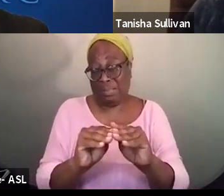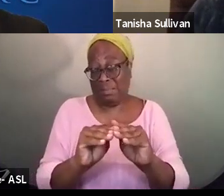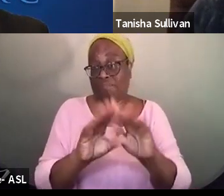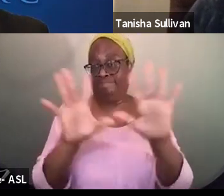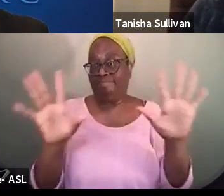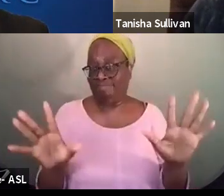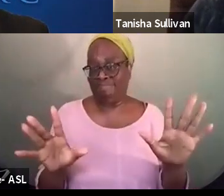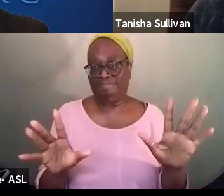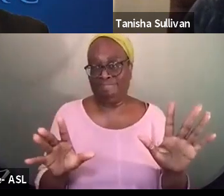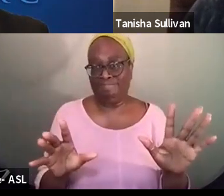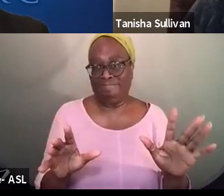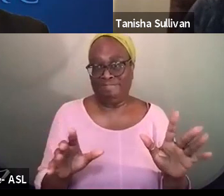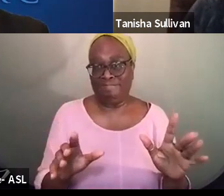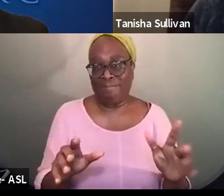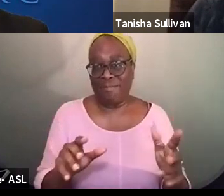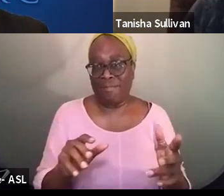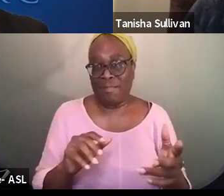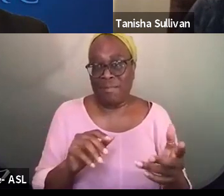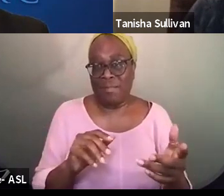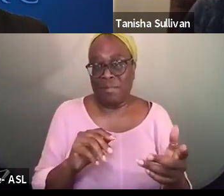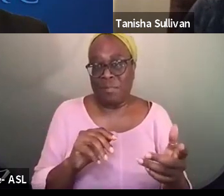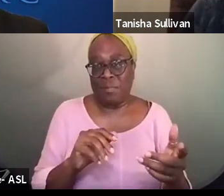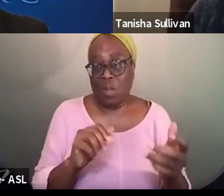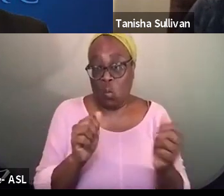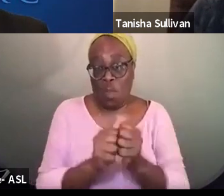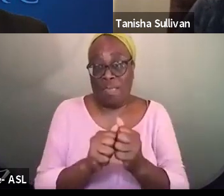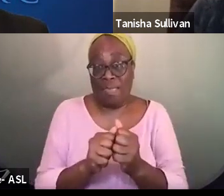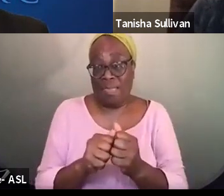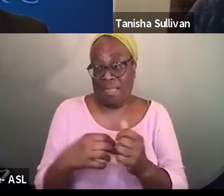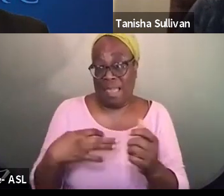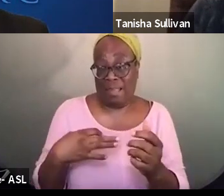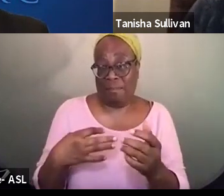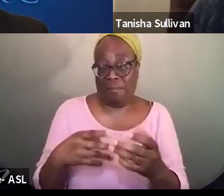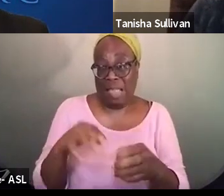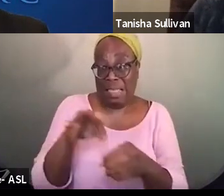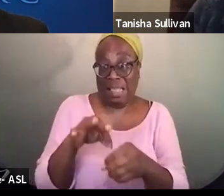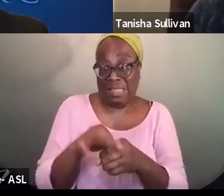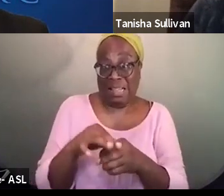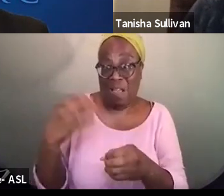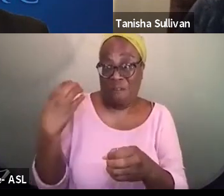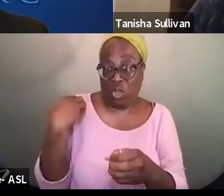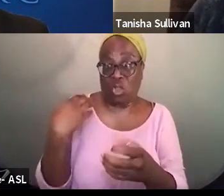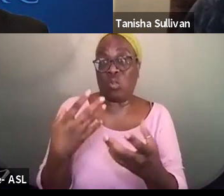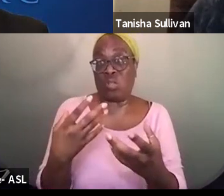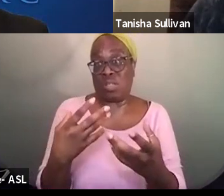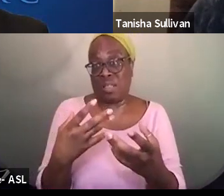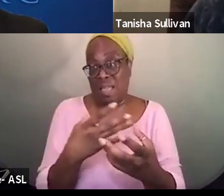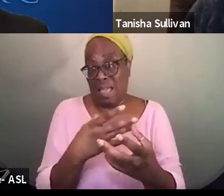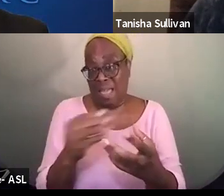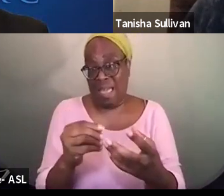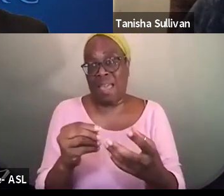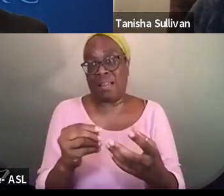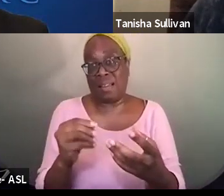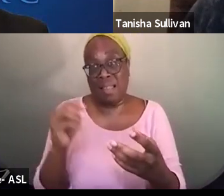with elected officials, the school committee, the mayor, and individuals like myself who have interest in this